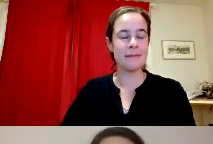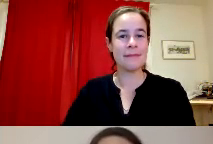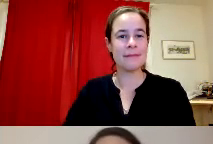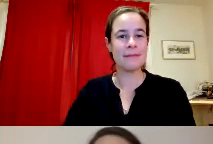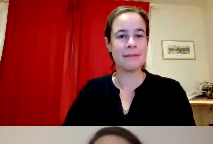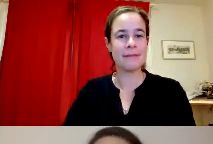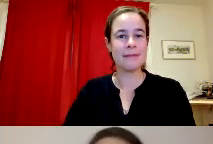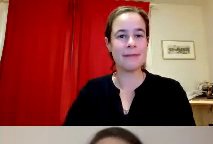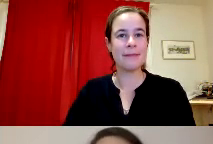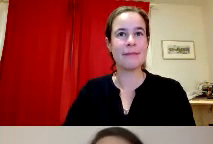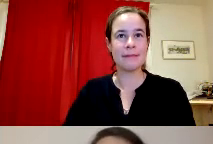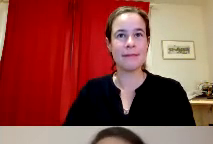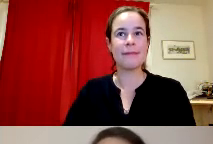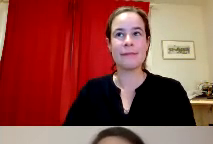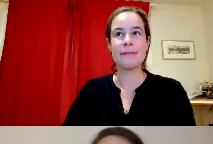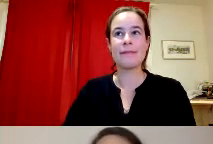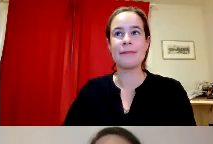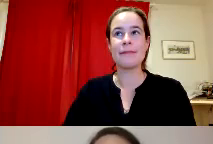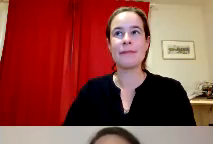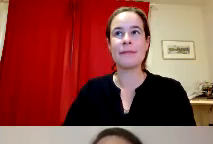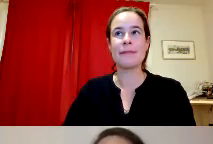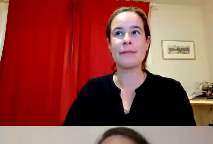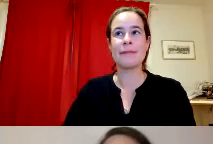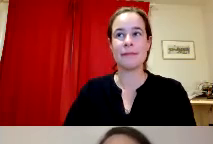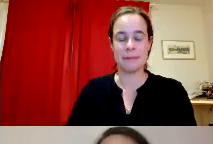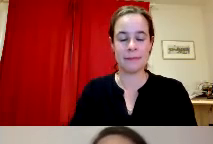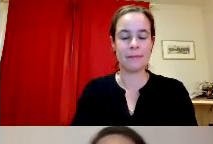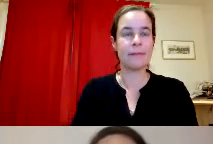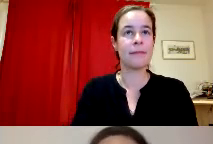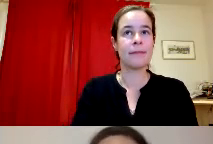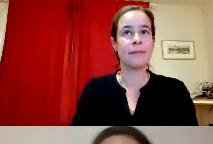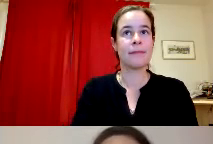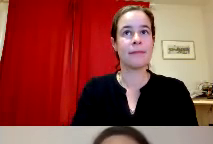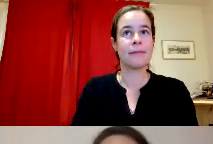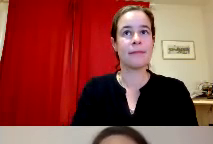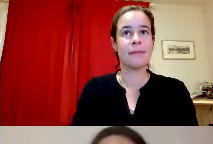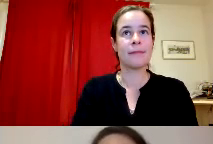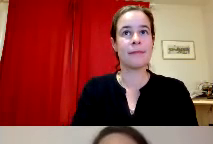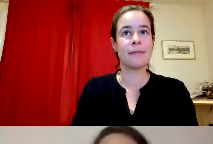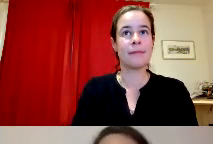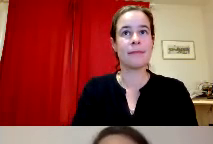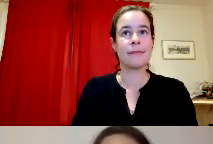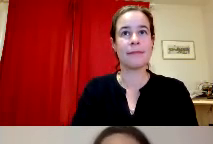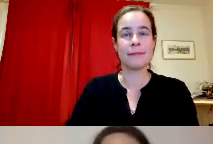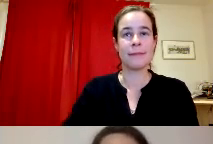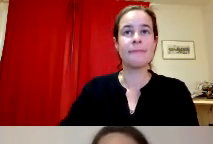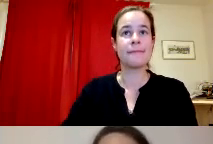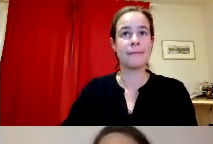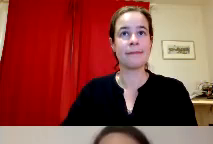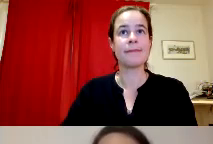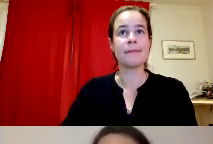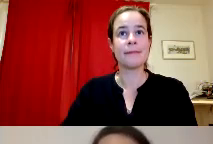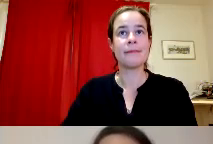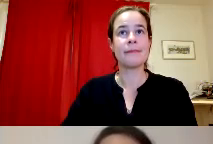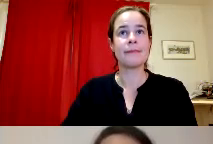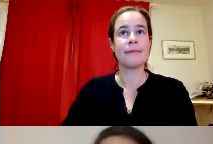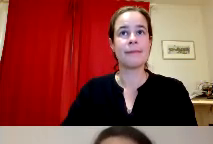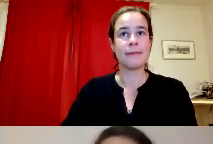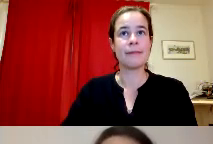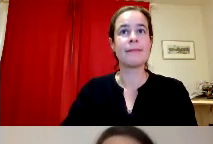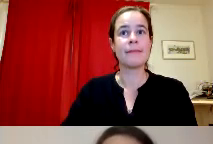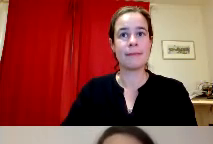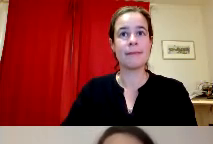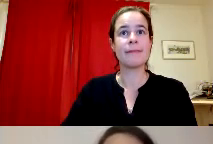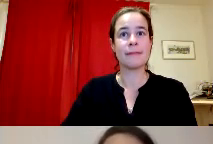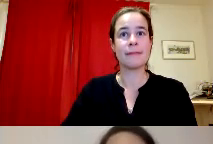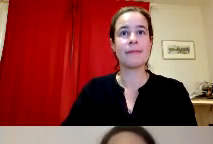baby groups, scenery changes, etc. And this was a common theme throughout too, accessing of community programs that people normally